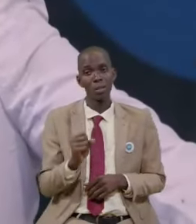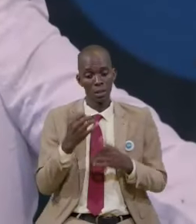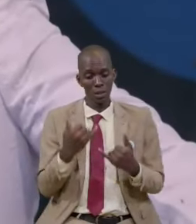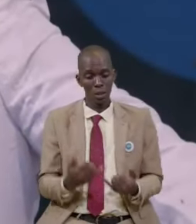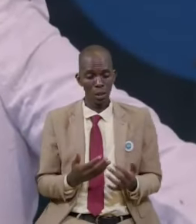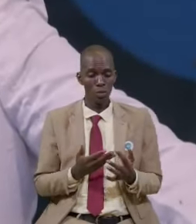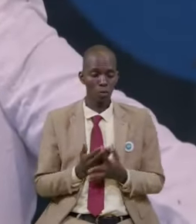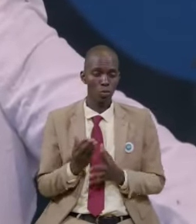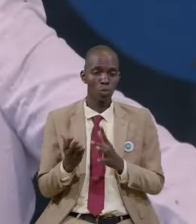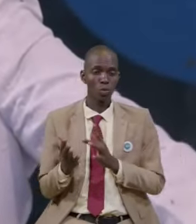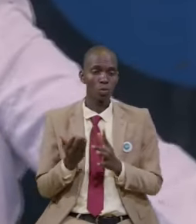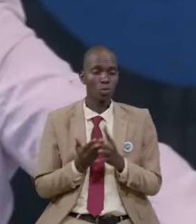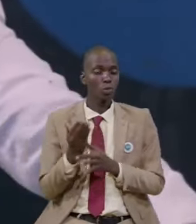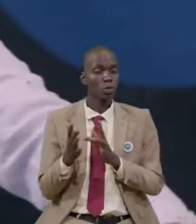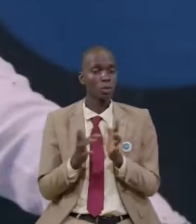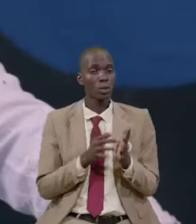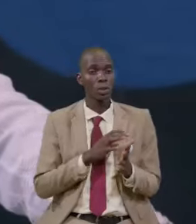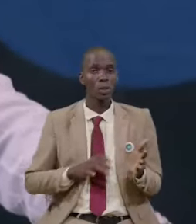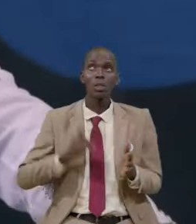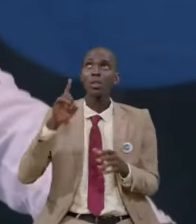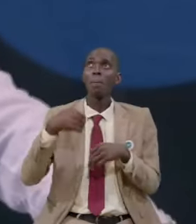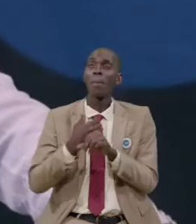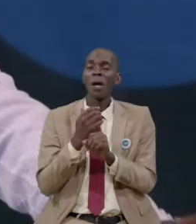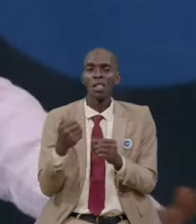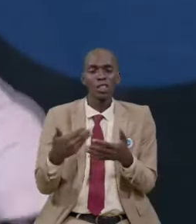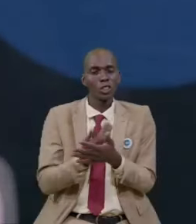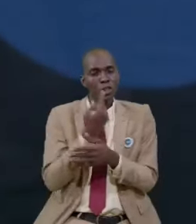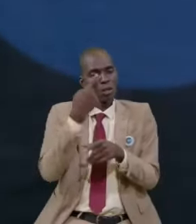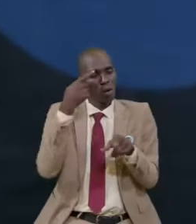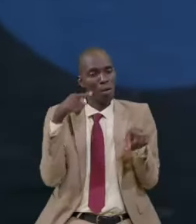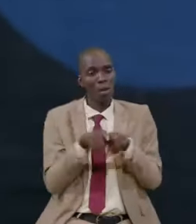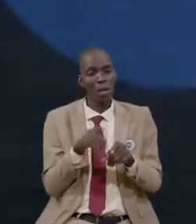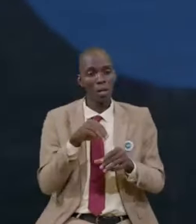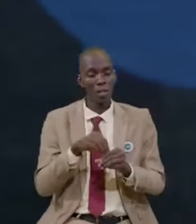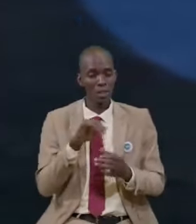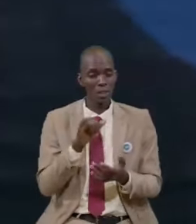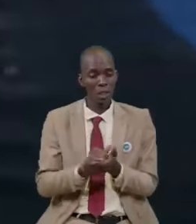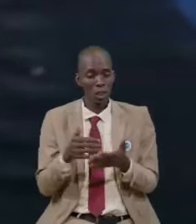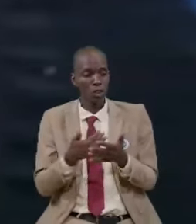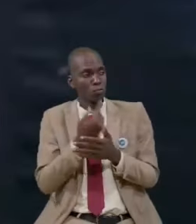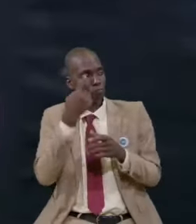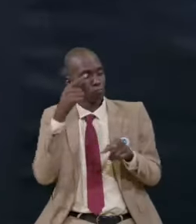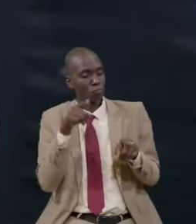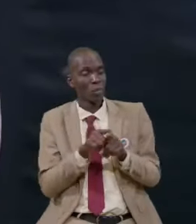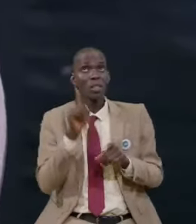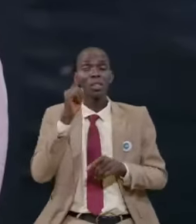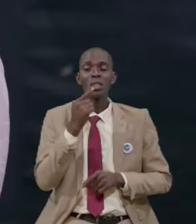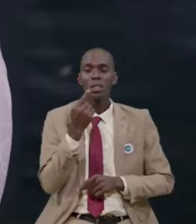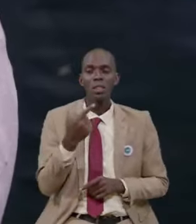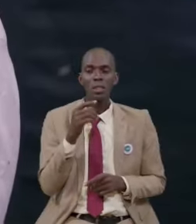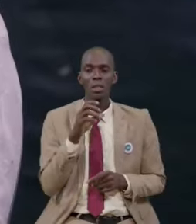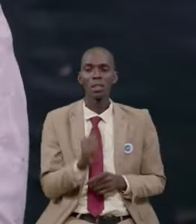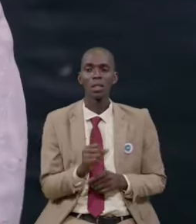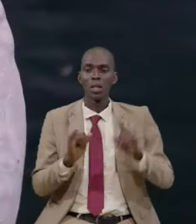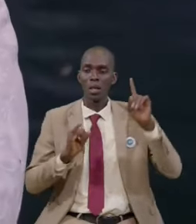he makes a new covenant. And in that new covenant, he says, I'll forgive and